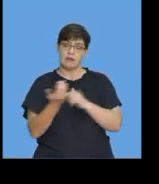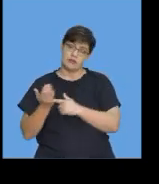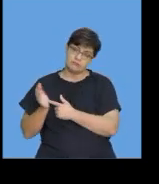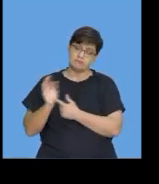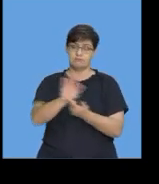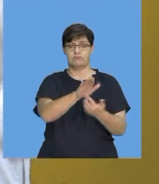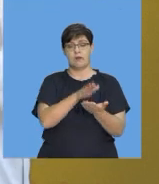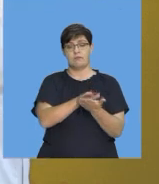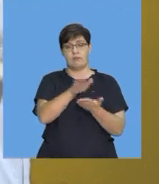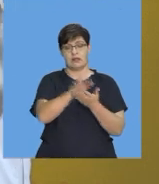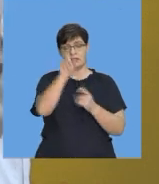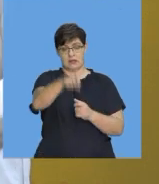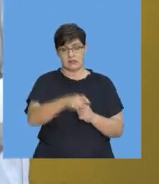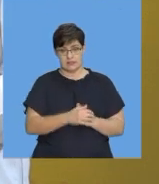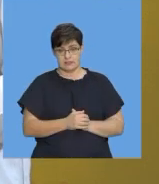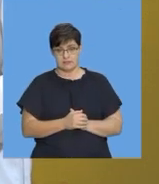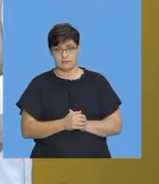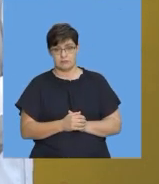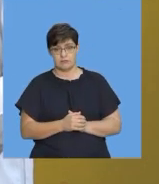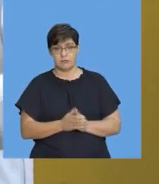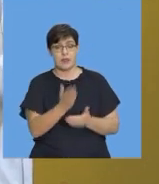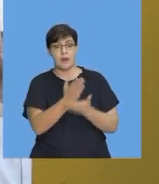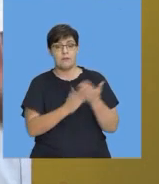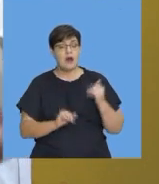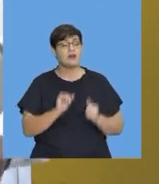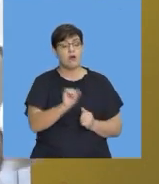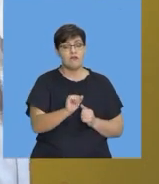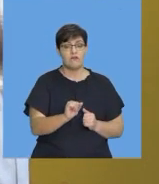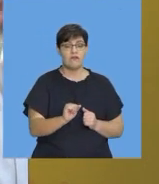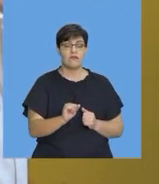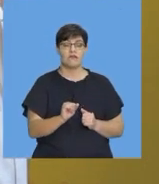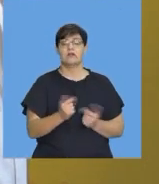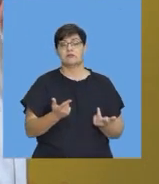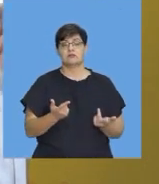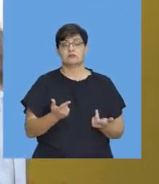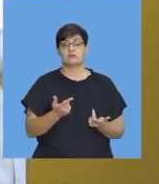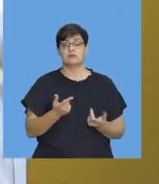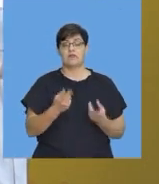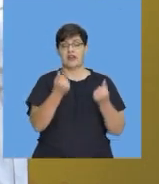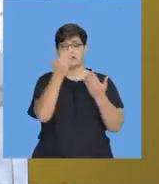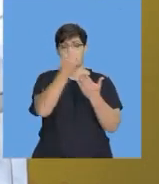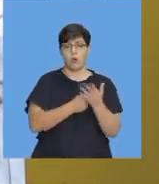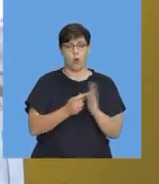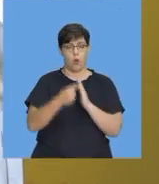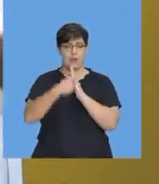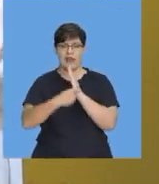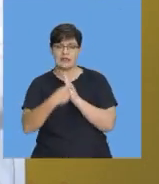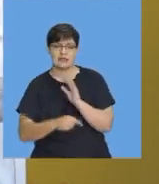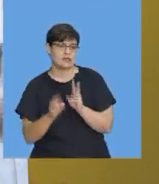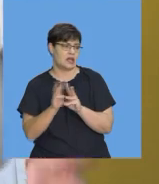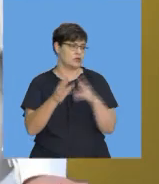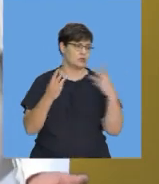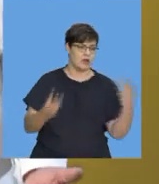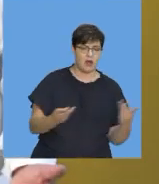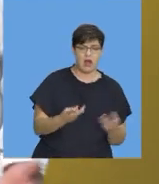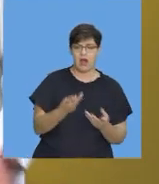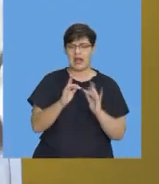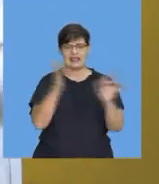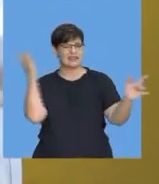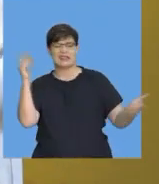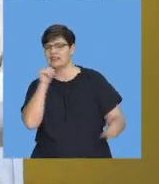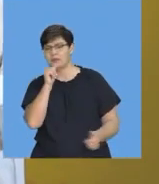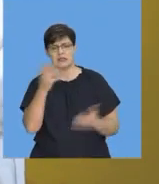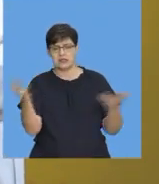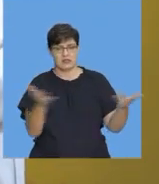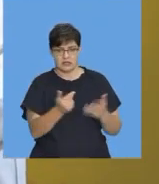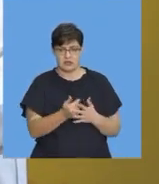financial statements. So part of the financial statements, whether it appears in a magazine, newspaper, internet, wherever it may appear, you